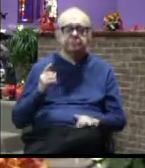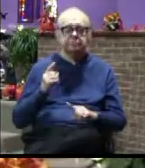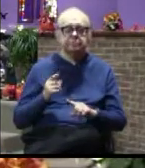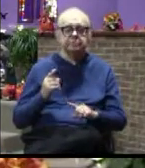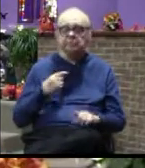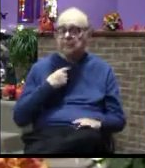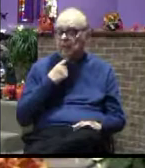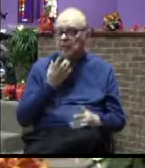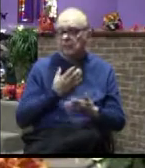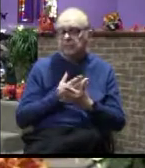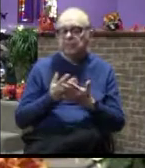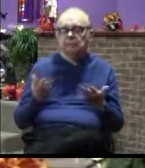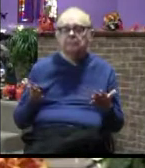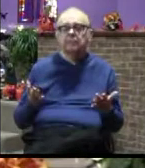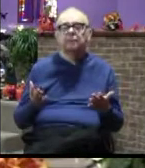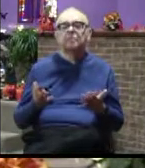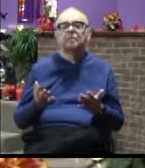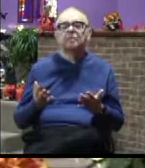And can I tell you something?